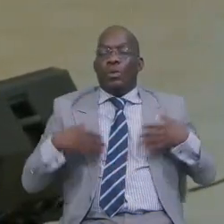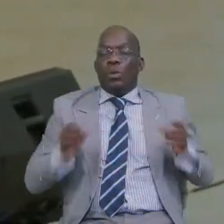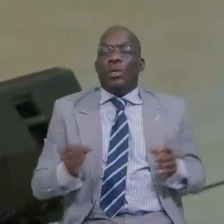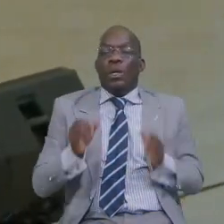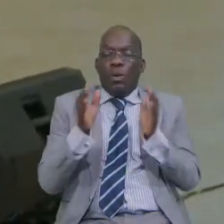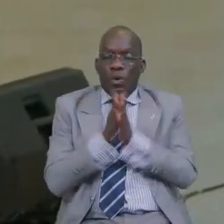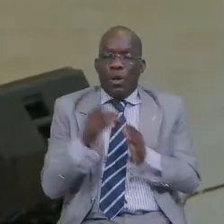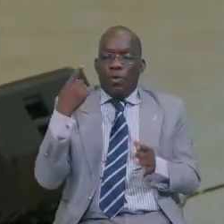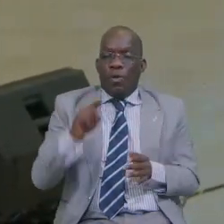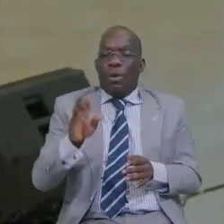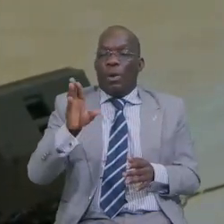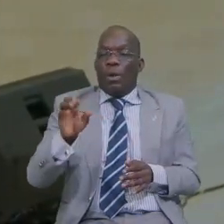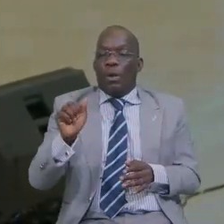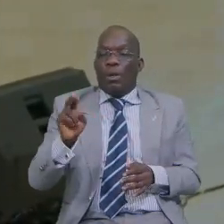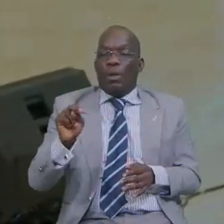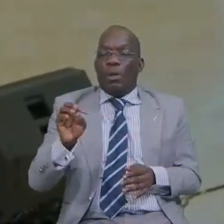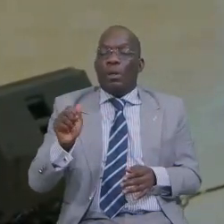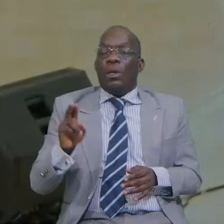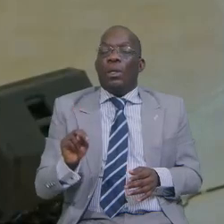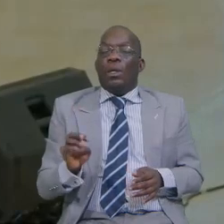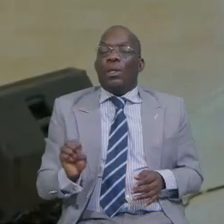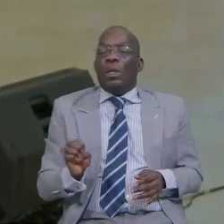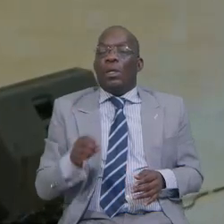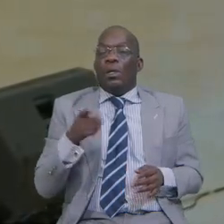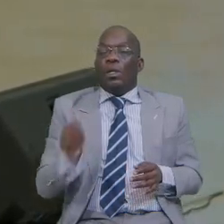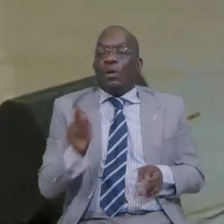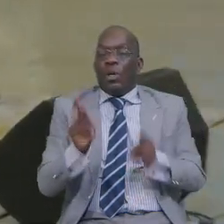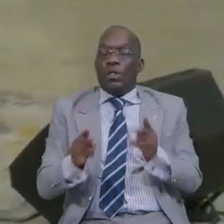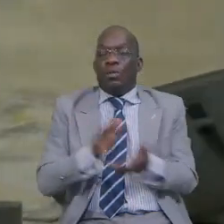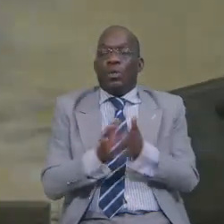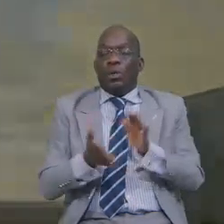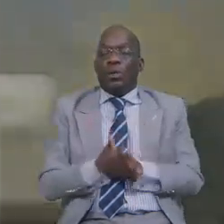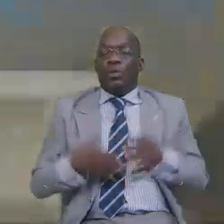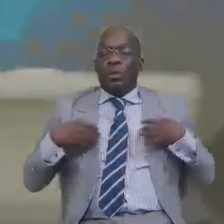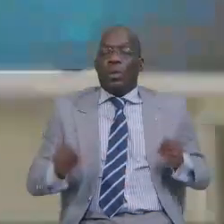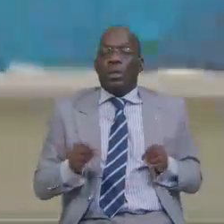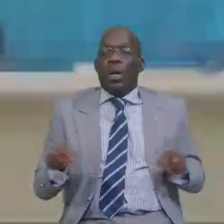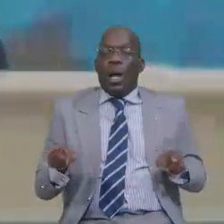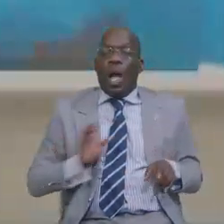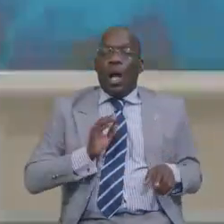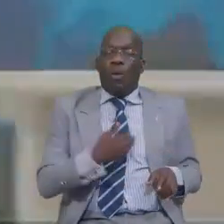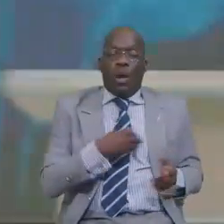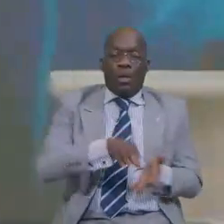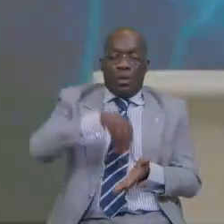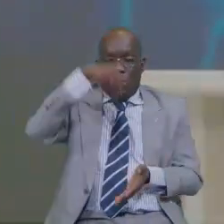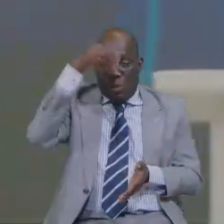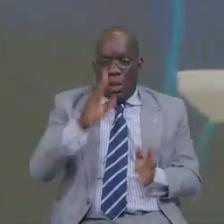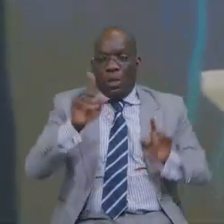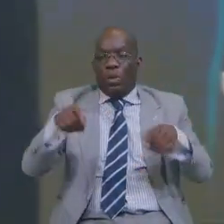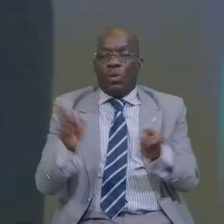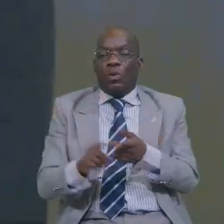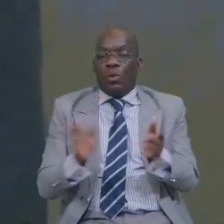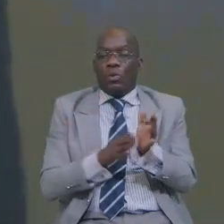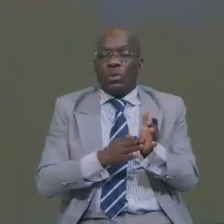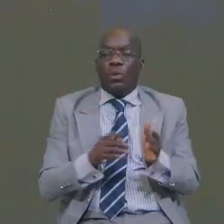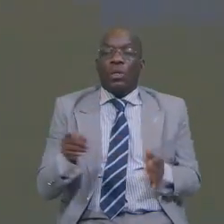patient again. The cancer patient was healed. It's like our students. Our students, they get to school and they see that they